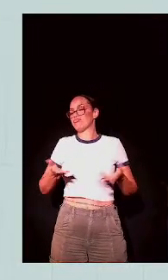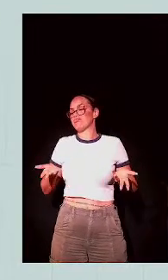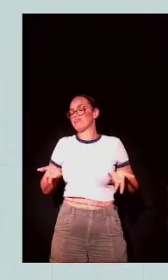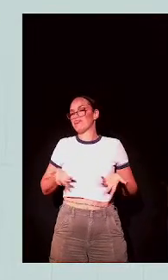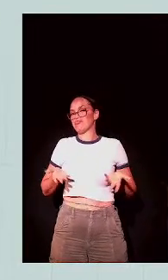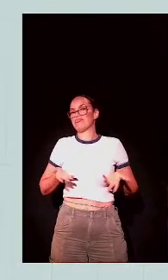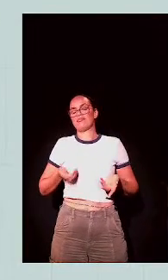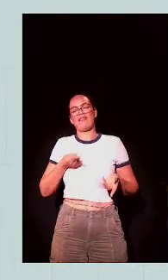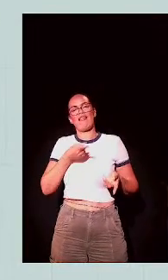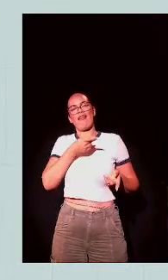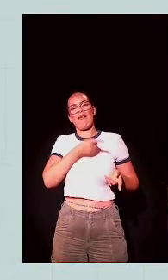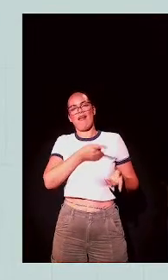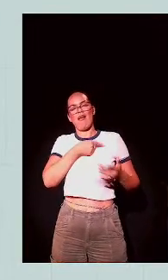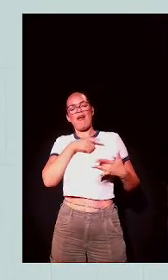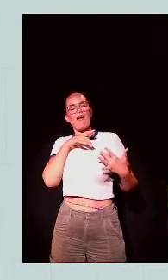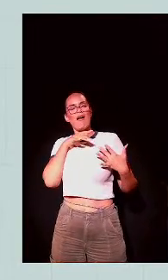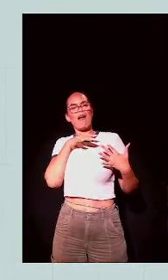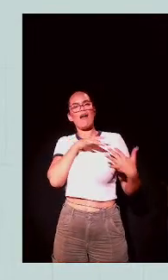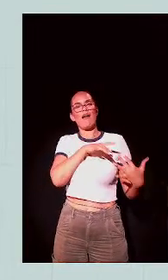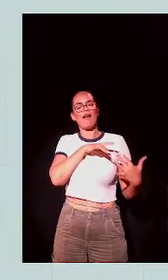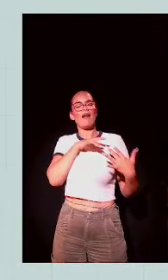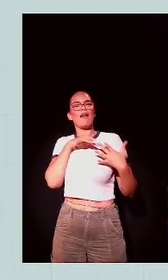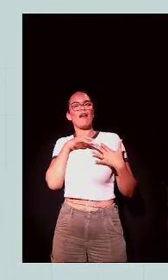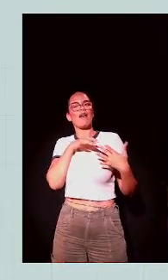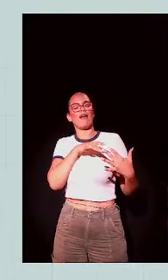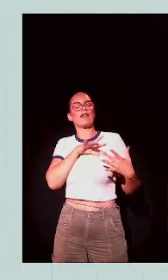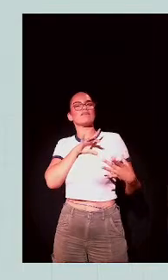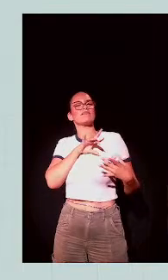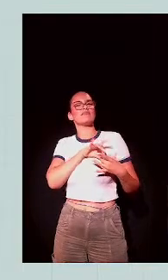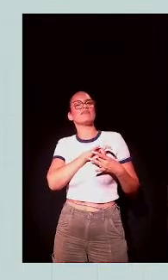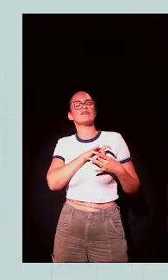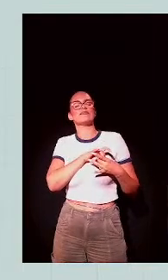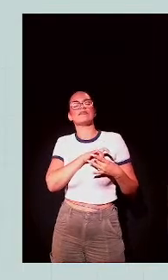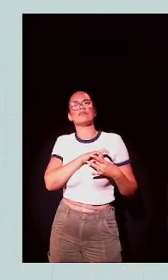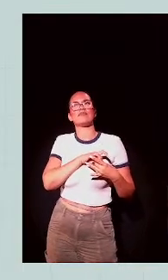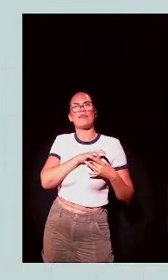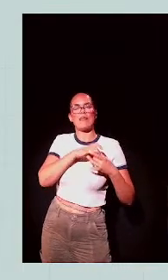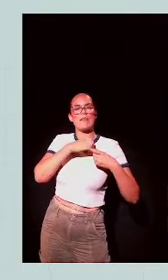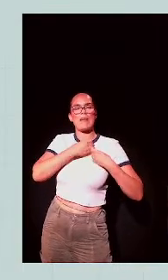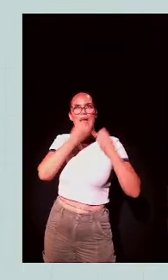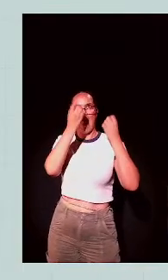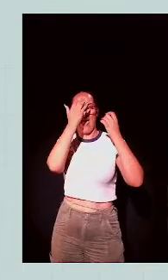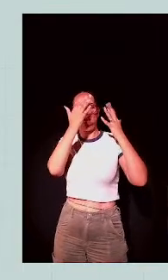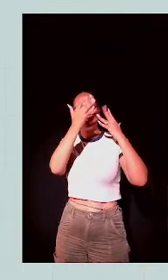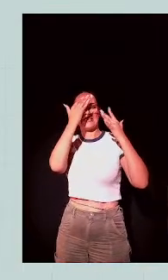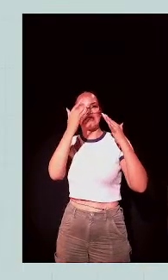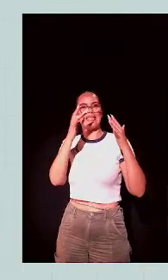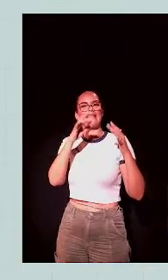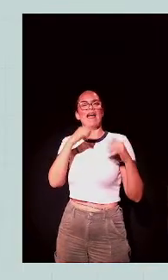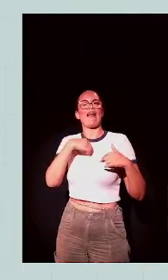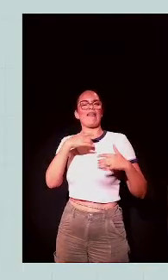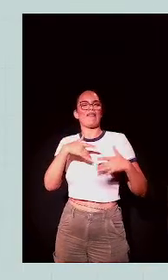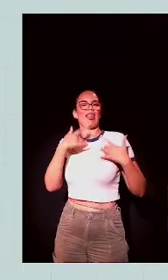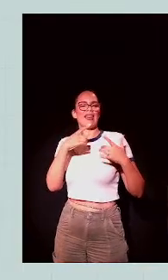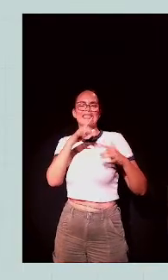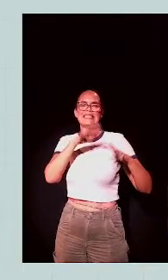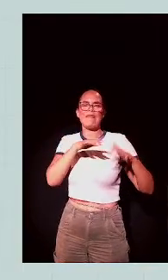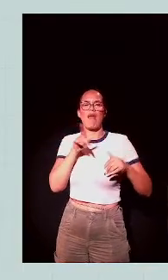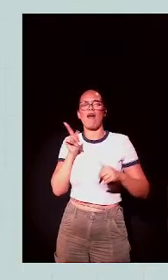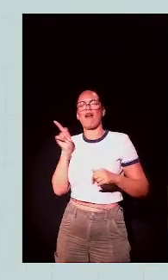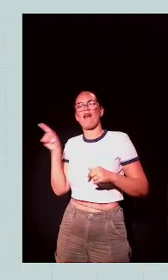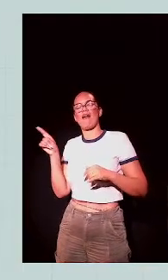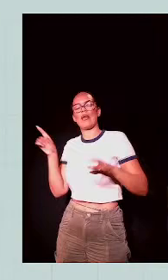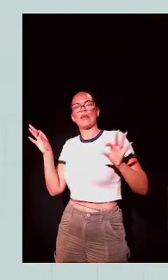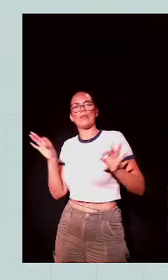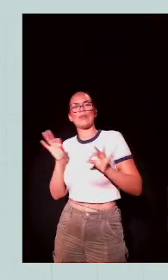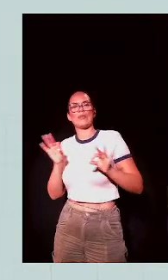things seem to resonate quite well with those ideas, those patches we've just seen. I think